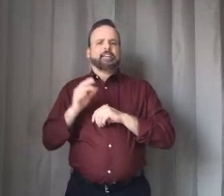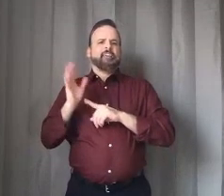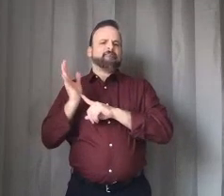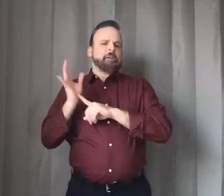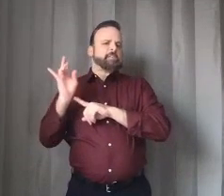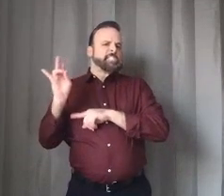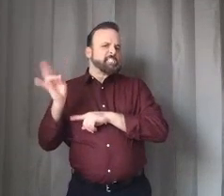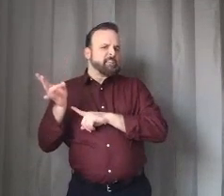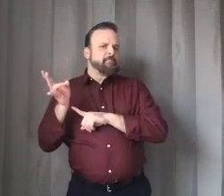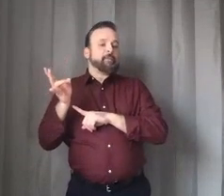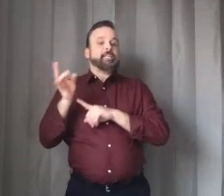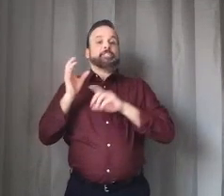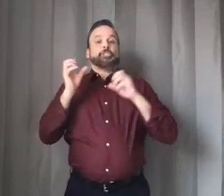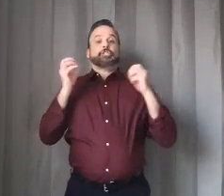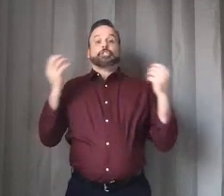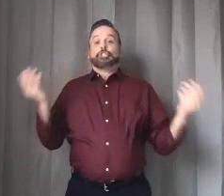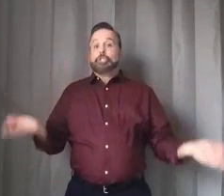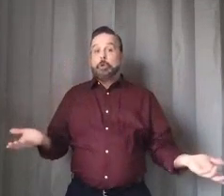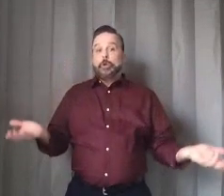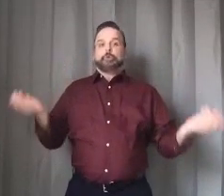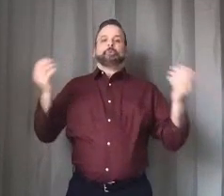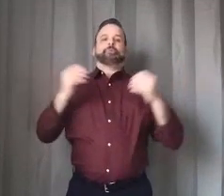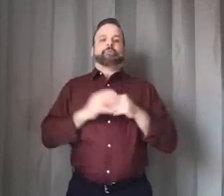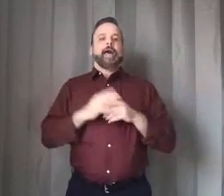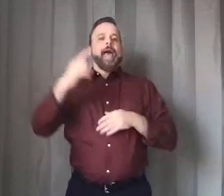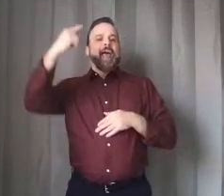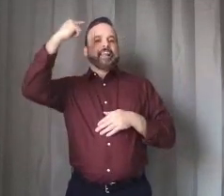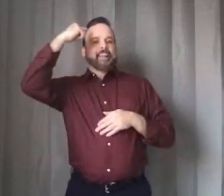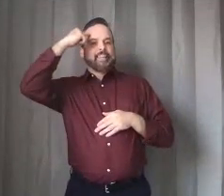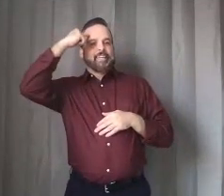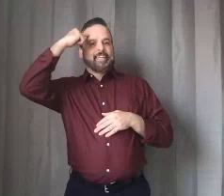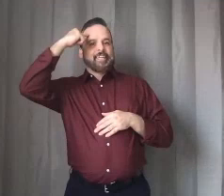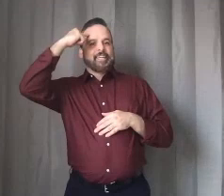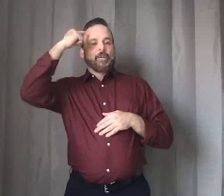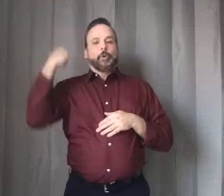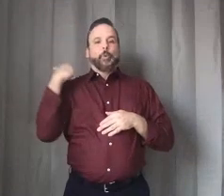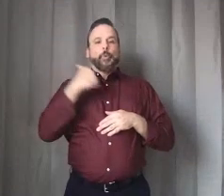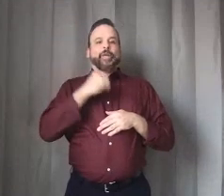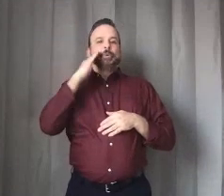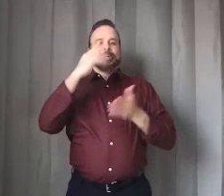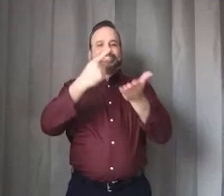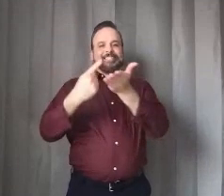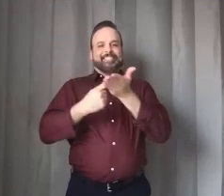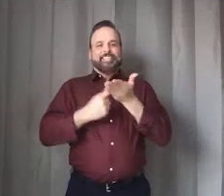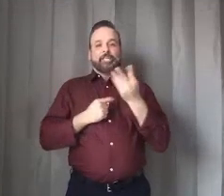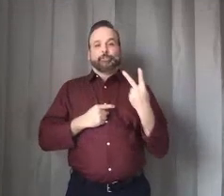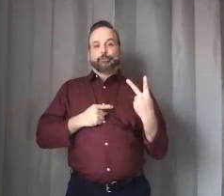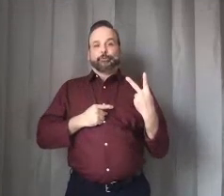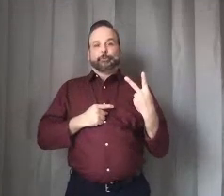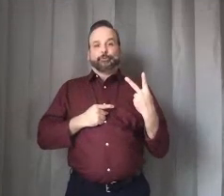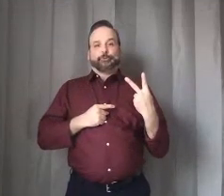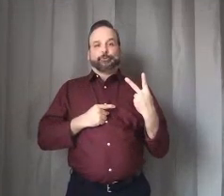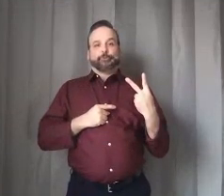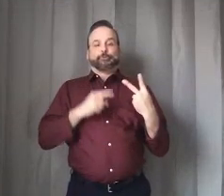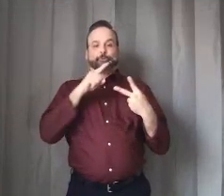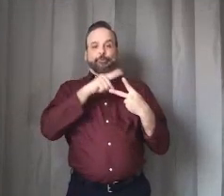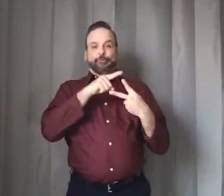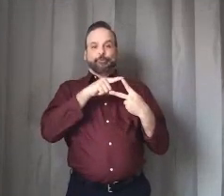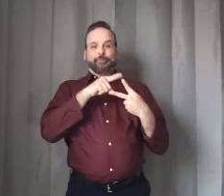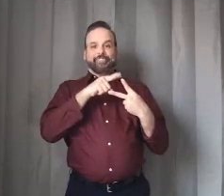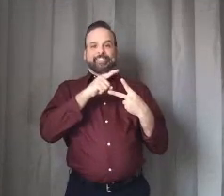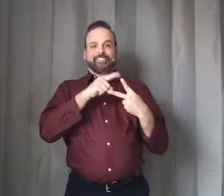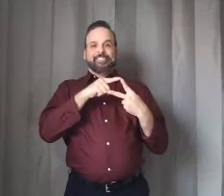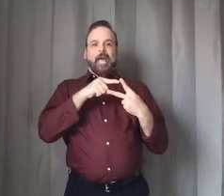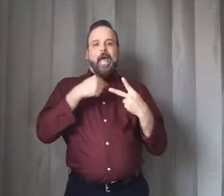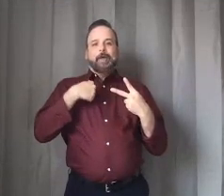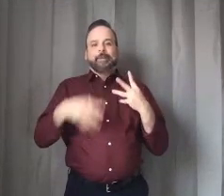5 to 7 minutes left. So I think we were going to talk about two things. So I'm gonna put some